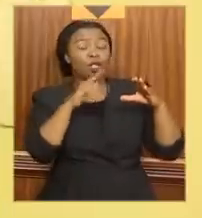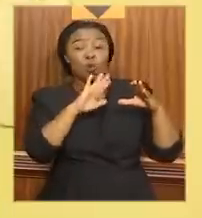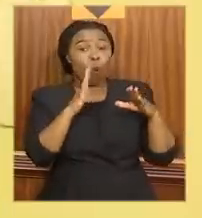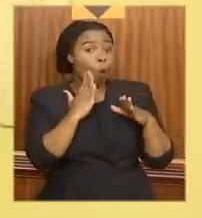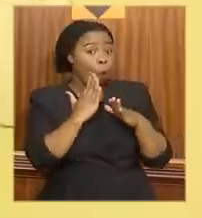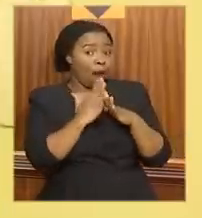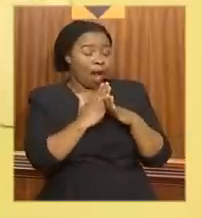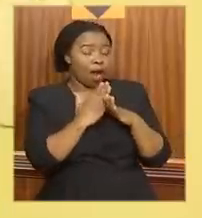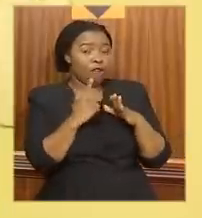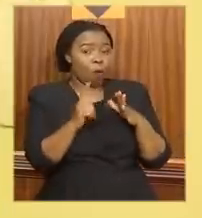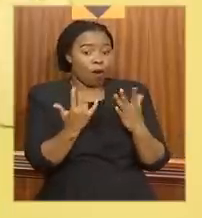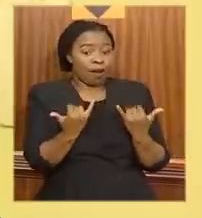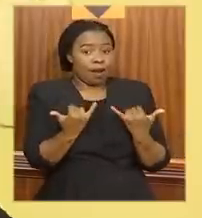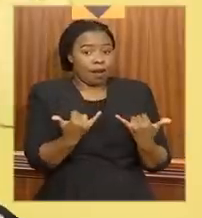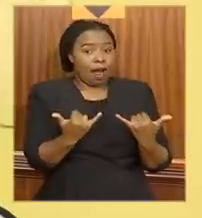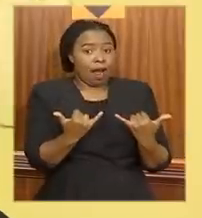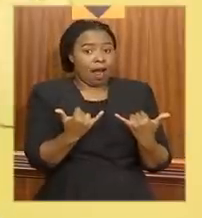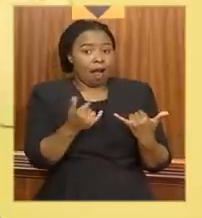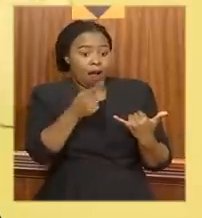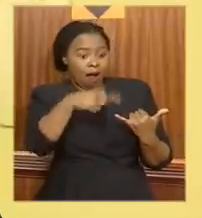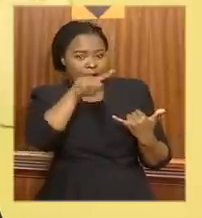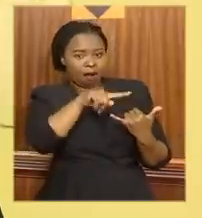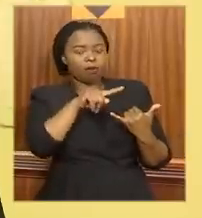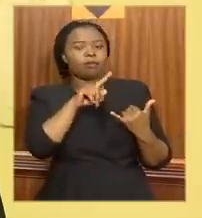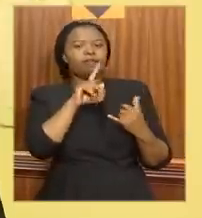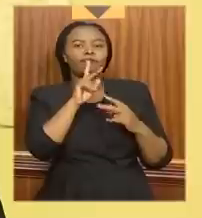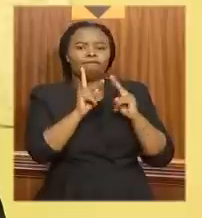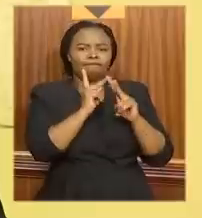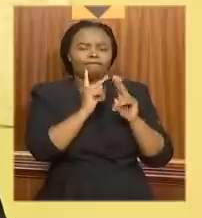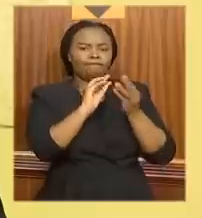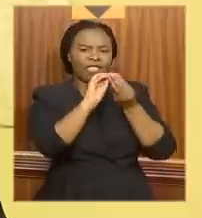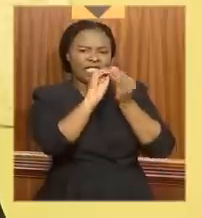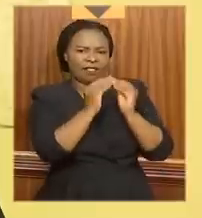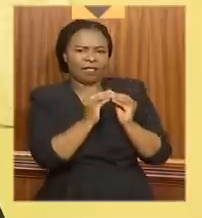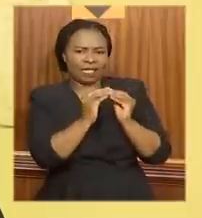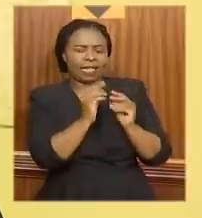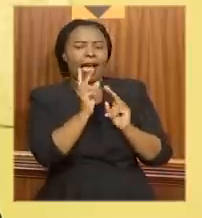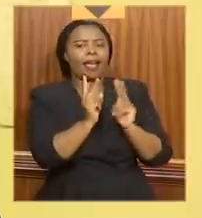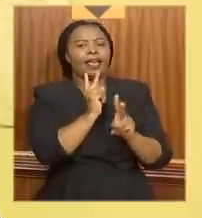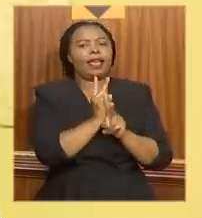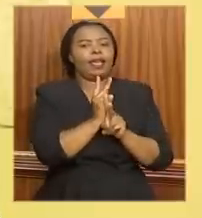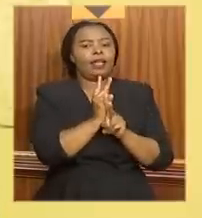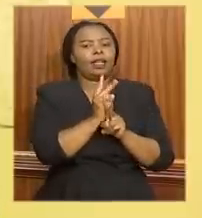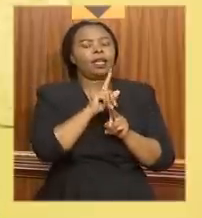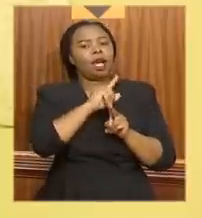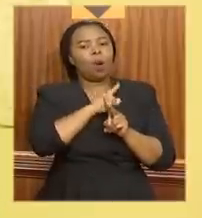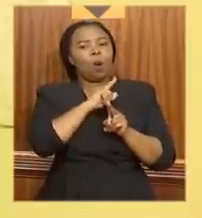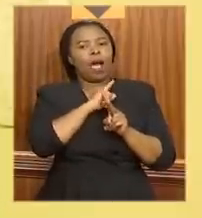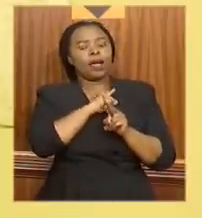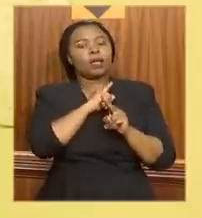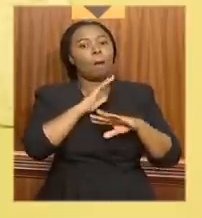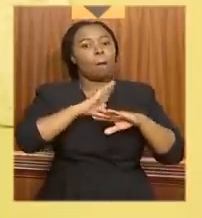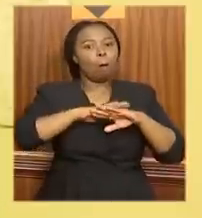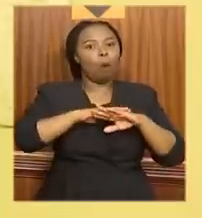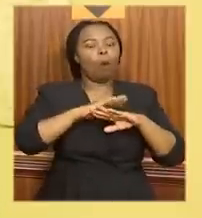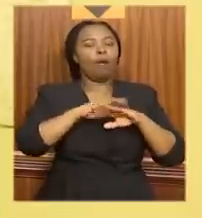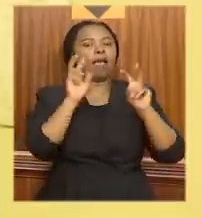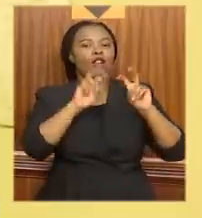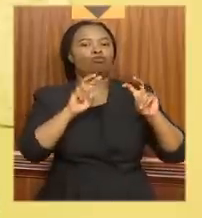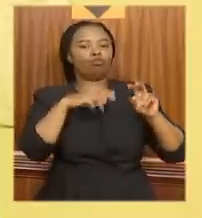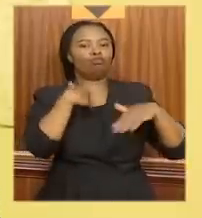the present moment to be revived so that that base load can be put on the grid.